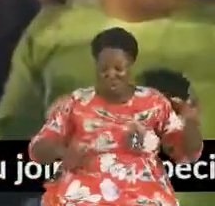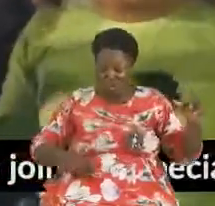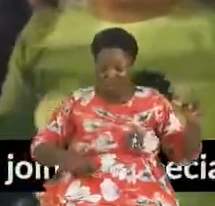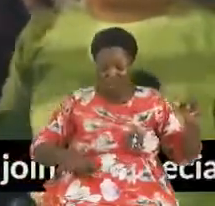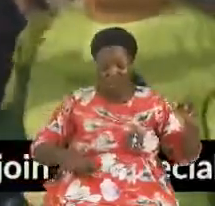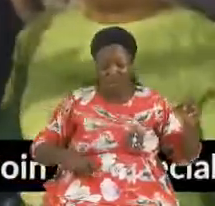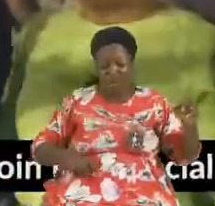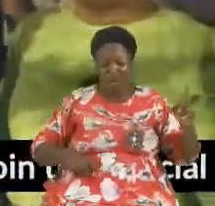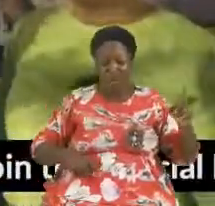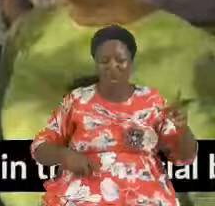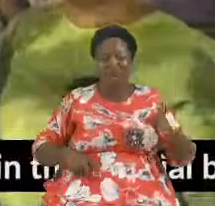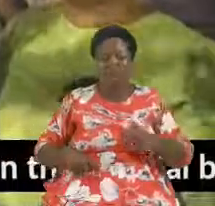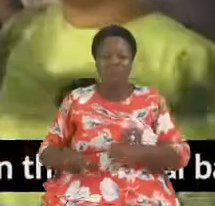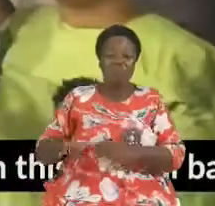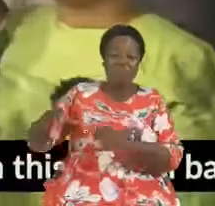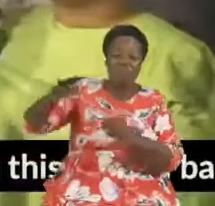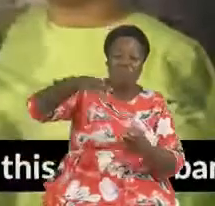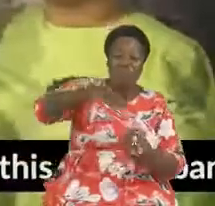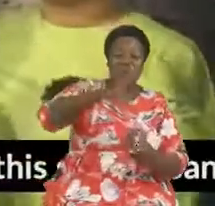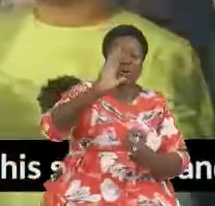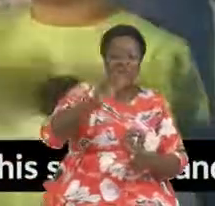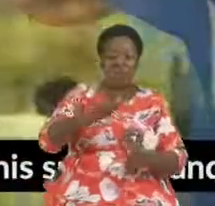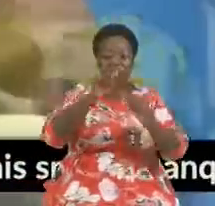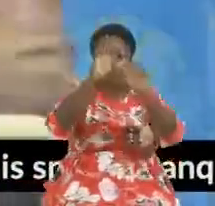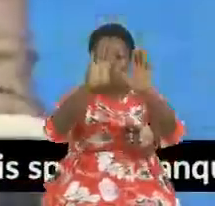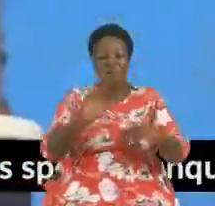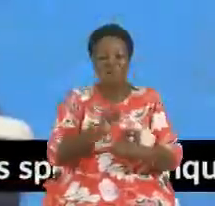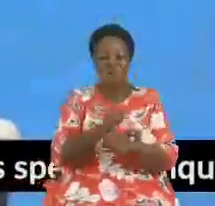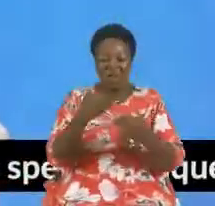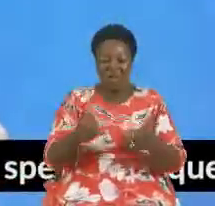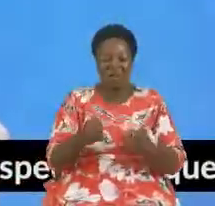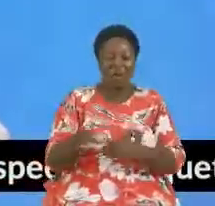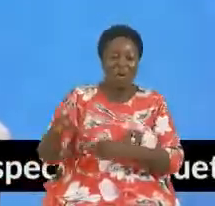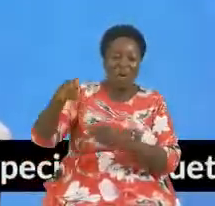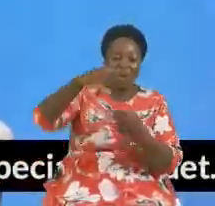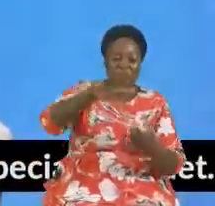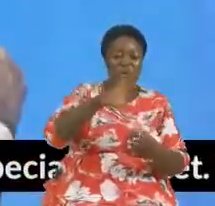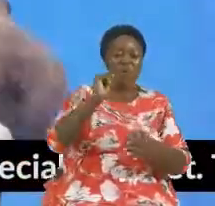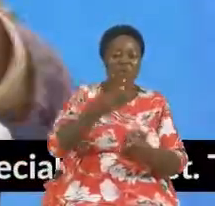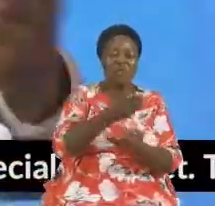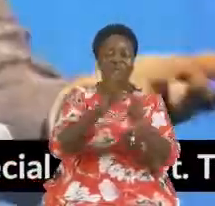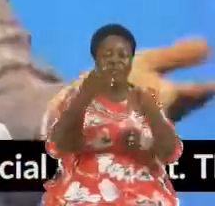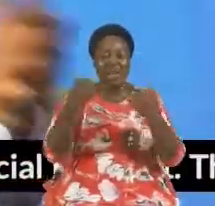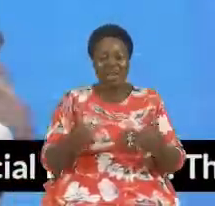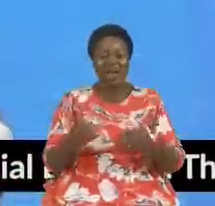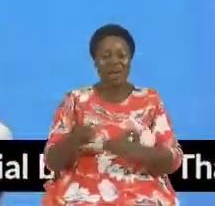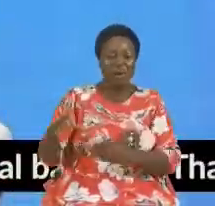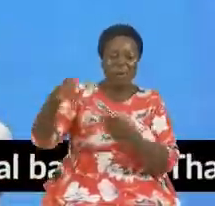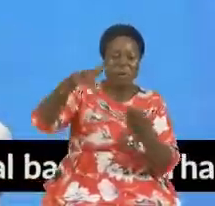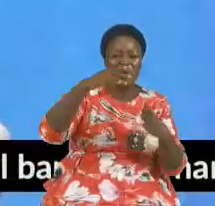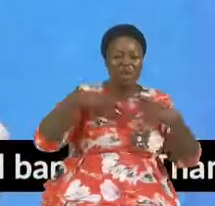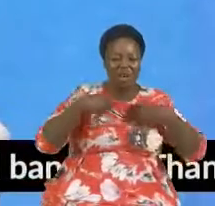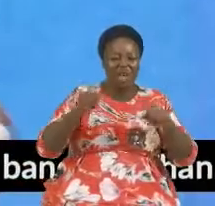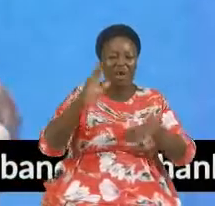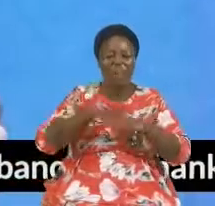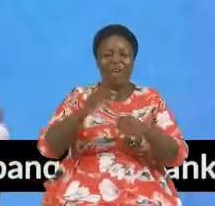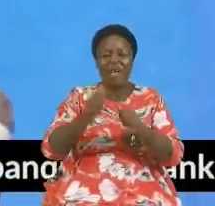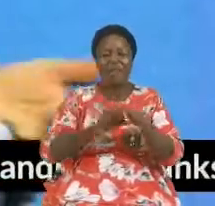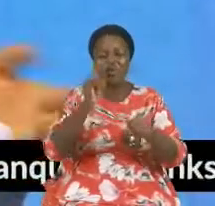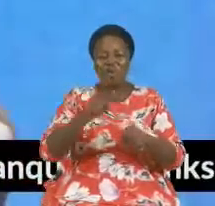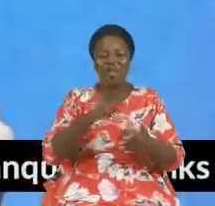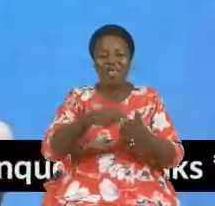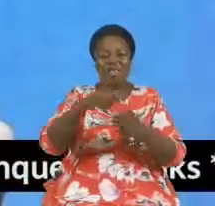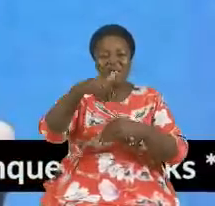Everywhere now, Lord, rain your miracles now. Rain your deliverance now,